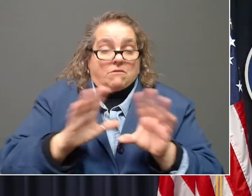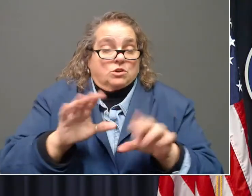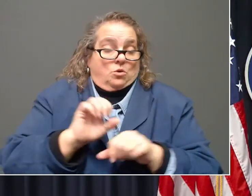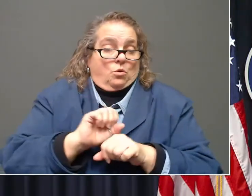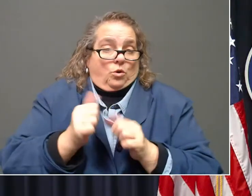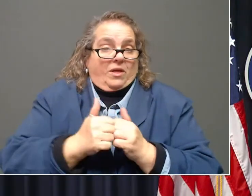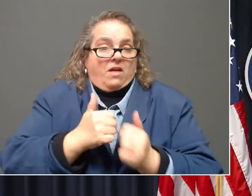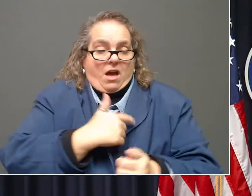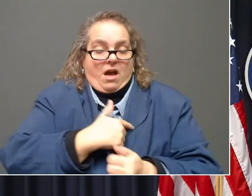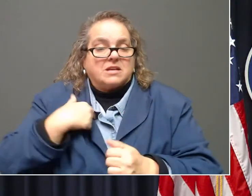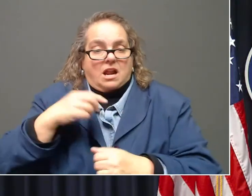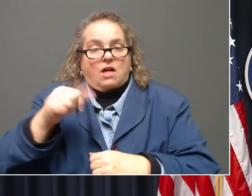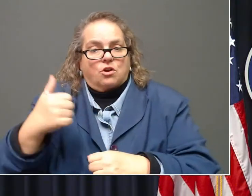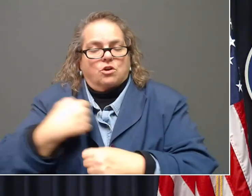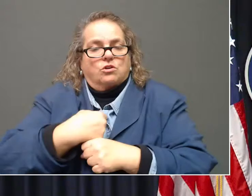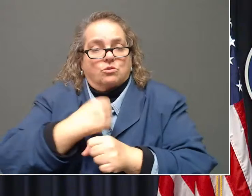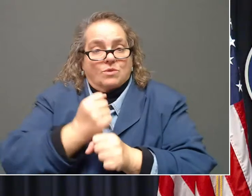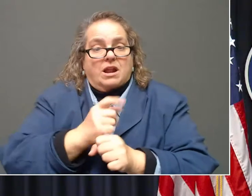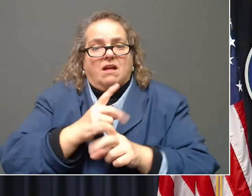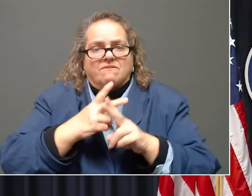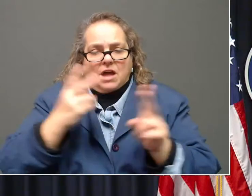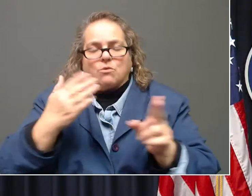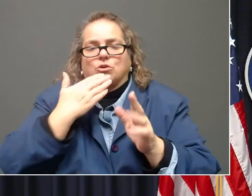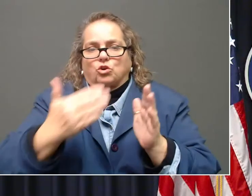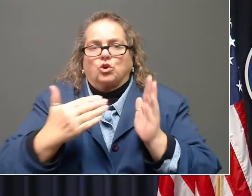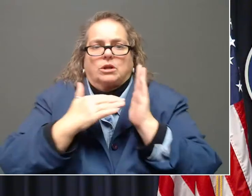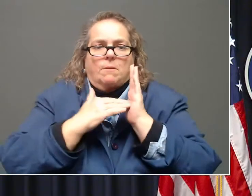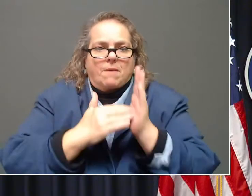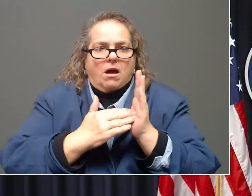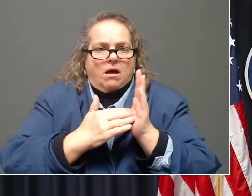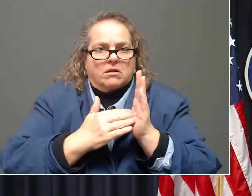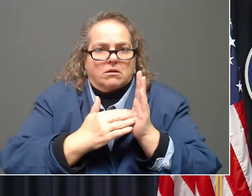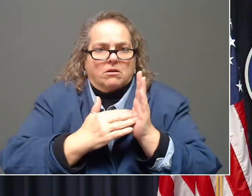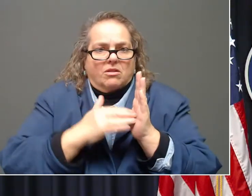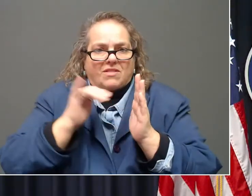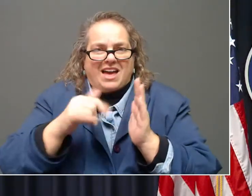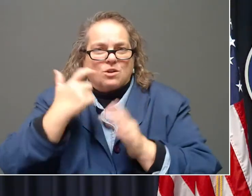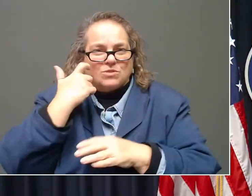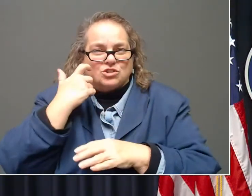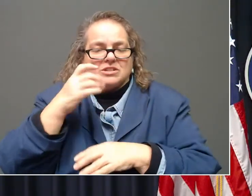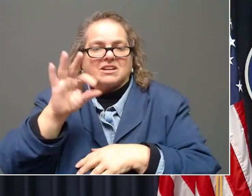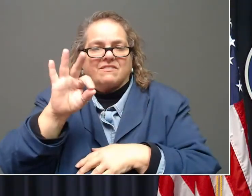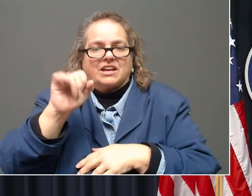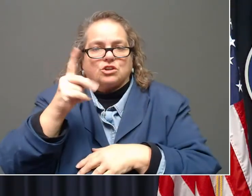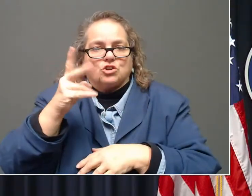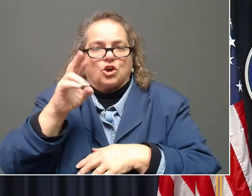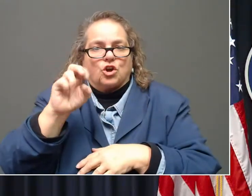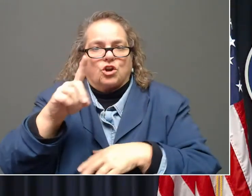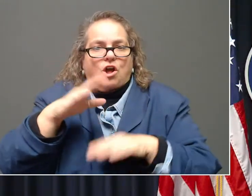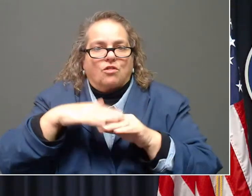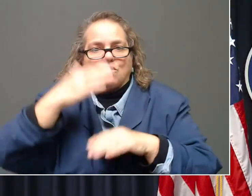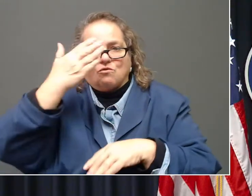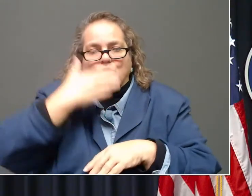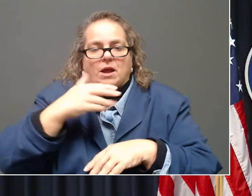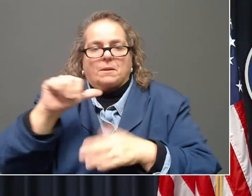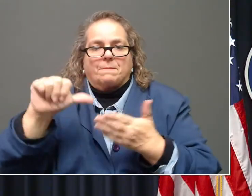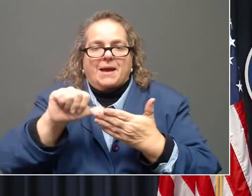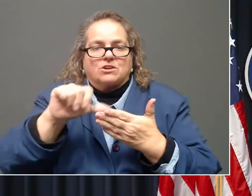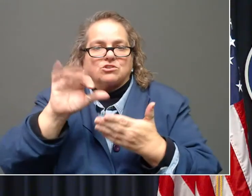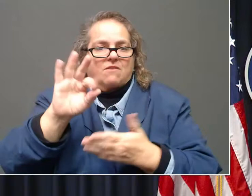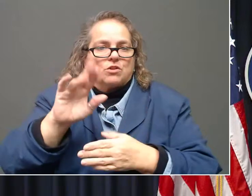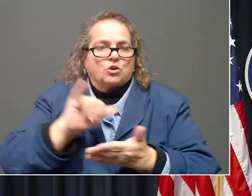doing a really good job. And that's why we don't see a second site yet. Now, we are talking to the federal